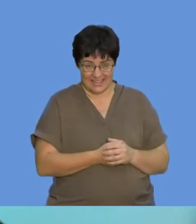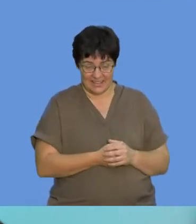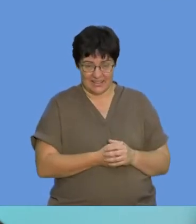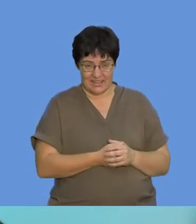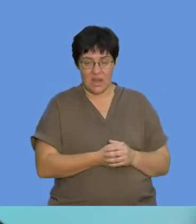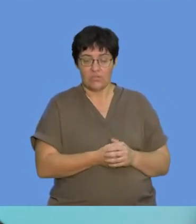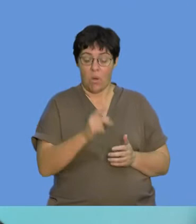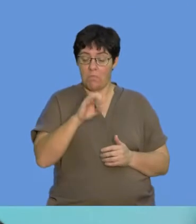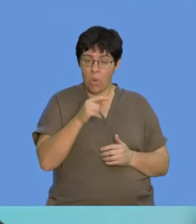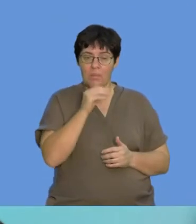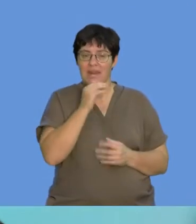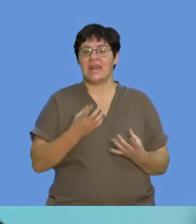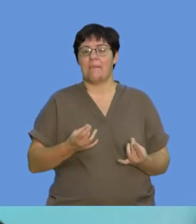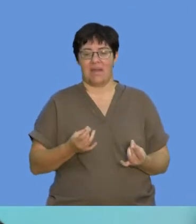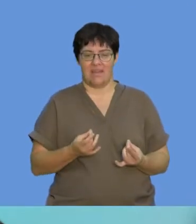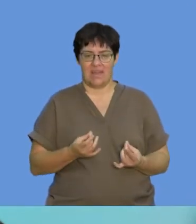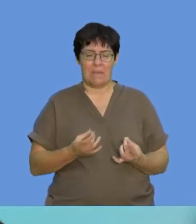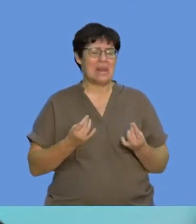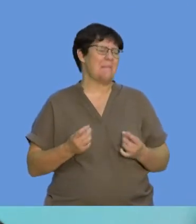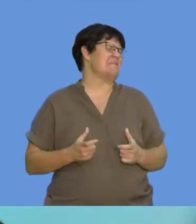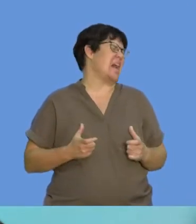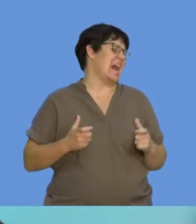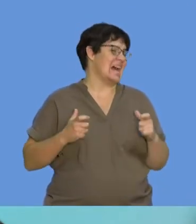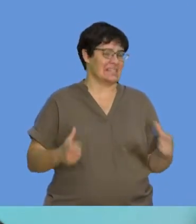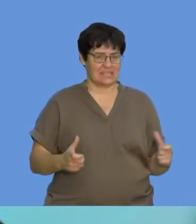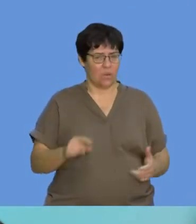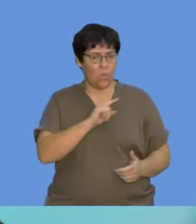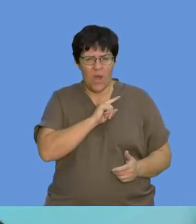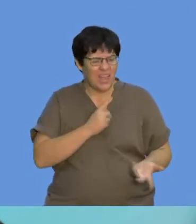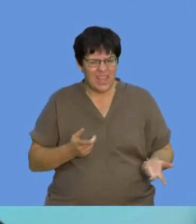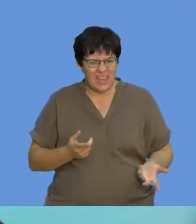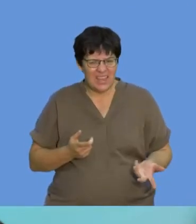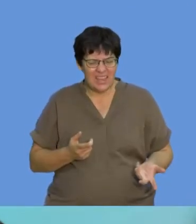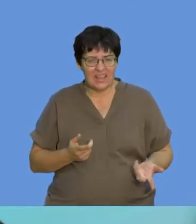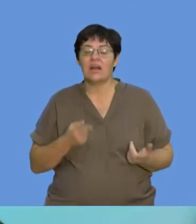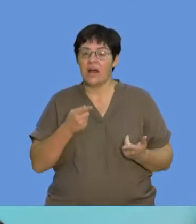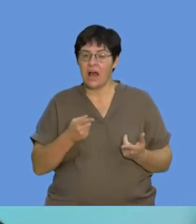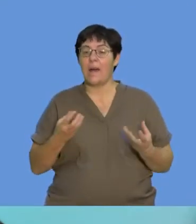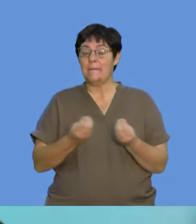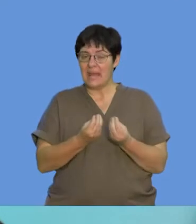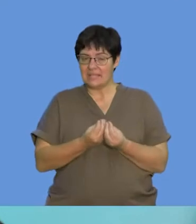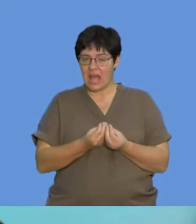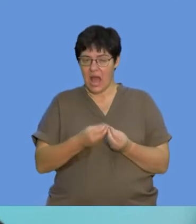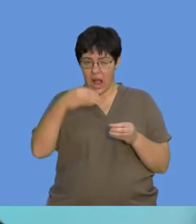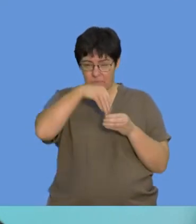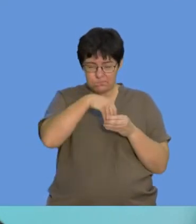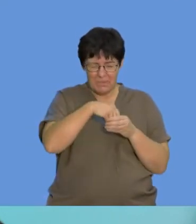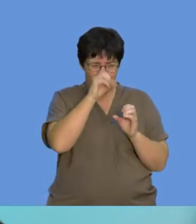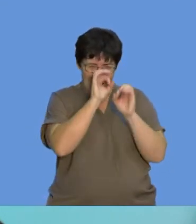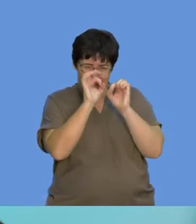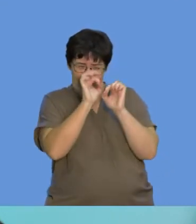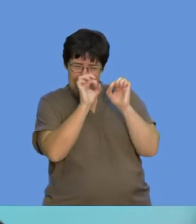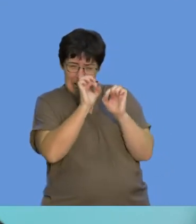is actually a number, okay? But it's a very big number. Why are we saying it's a big number? Because matter consists of